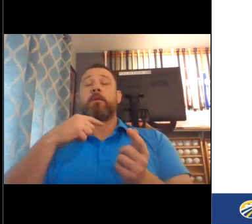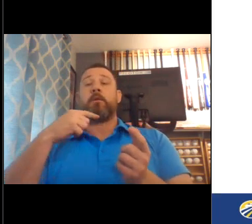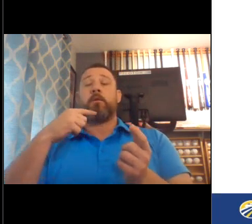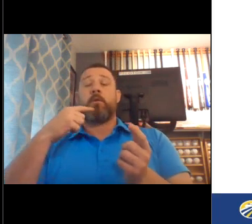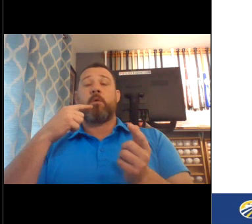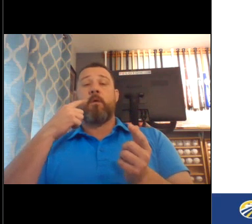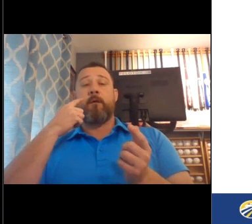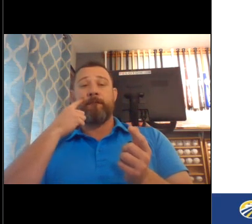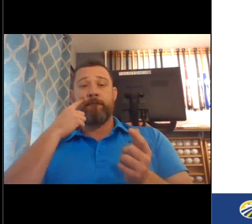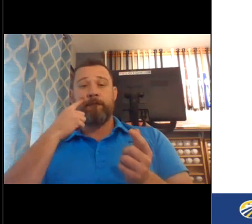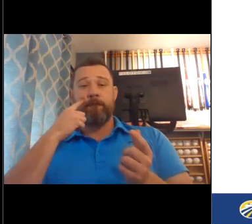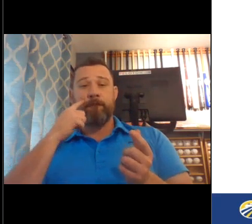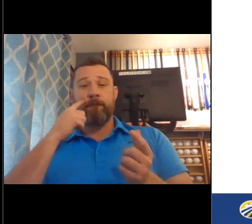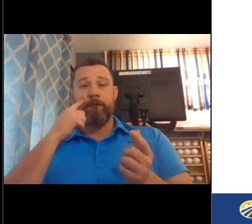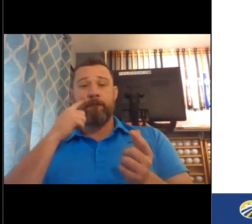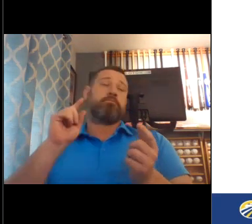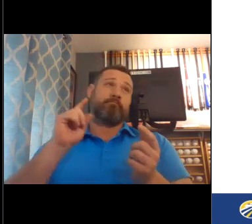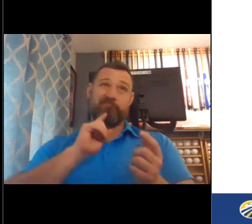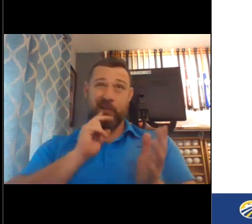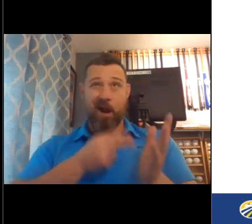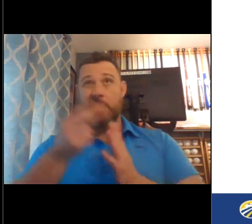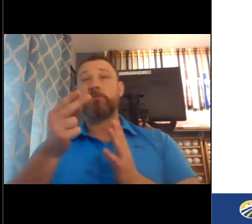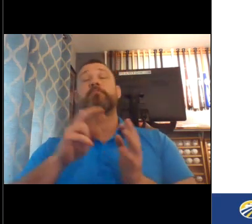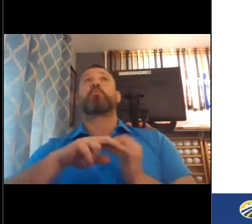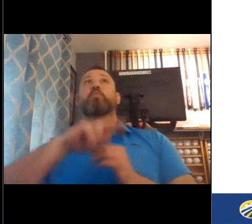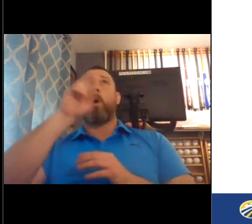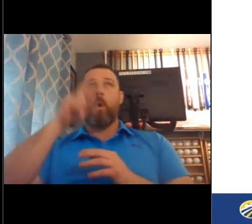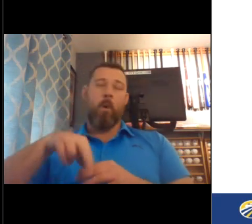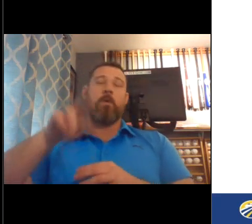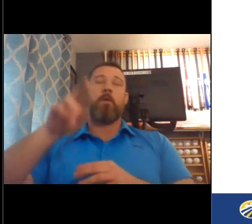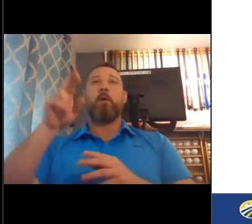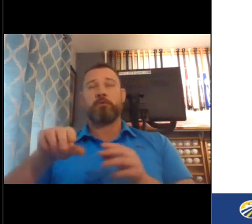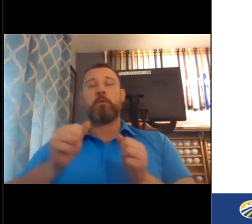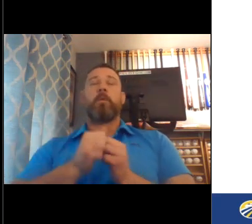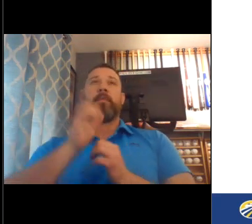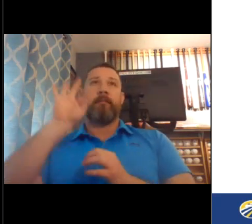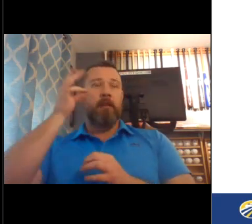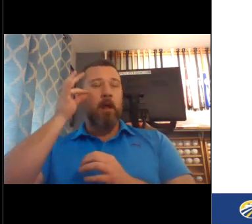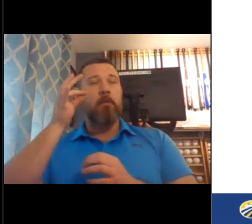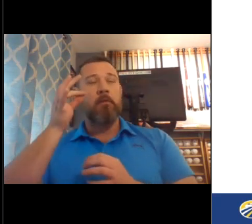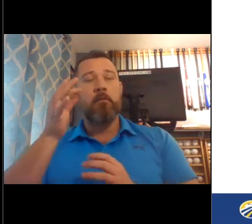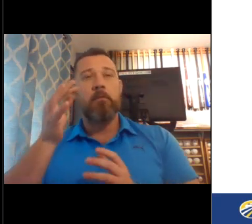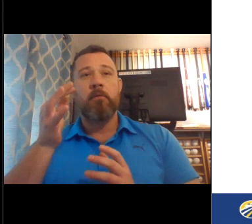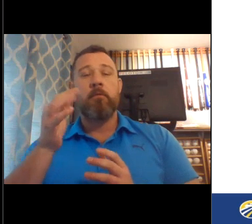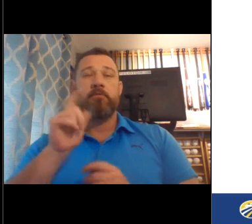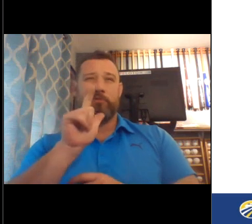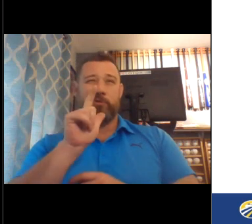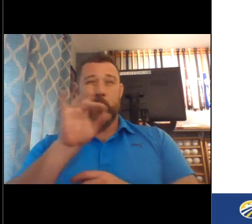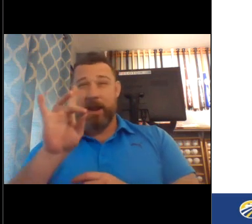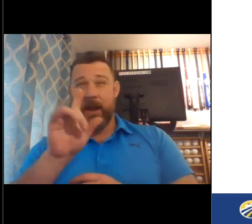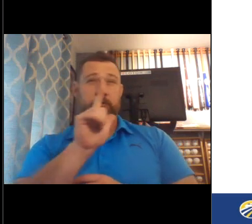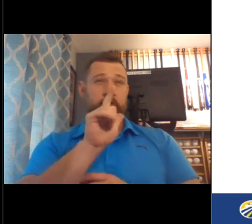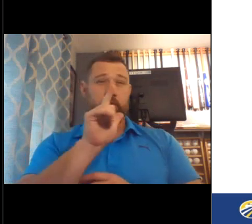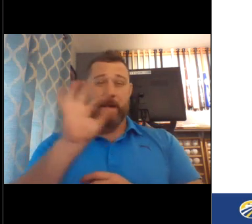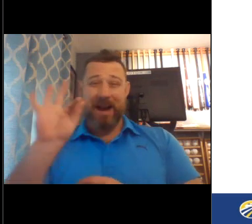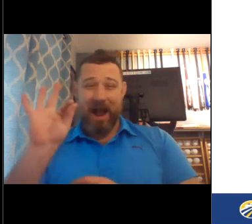been a roller coaster since I've been here with the federal government. I mean, 28 and 29 is